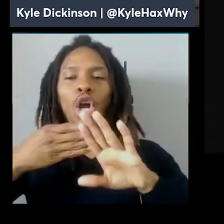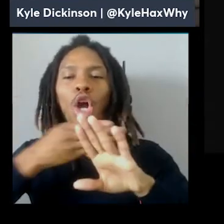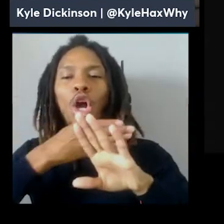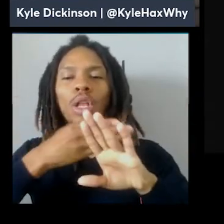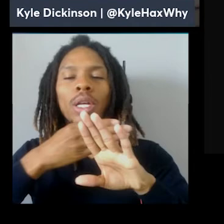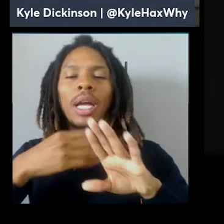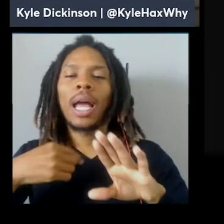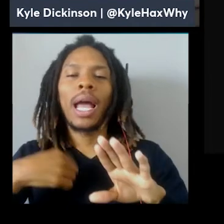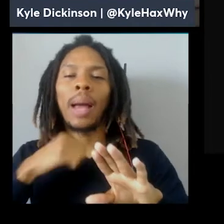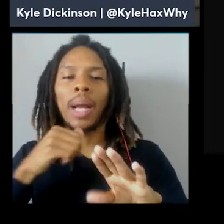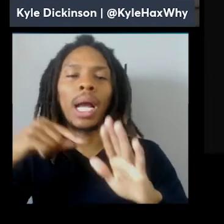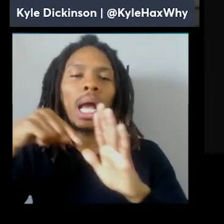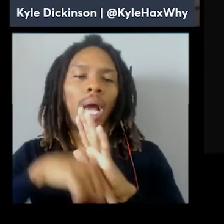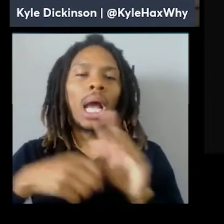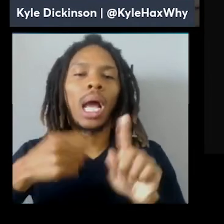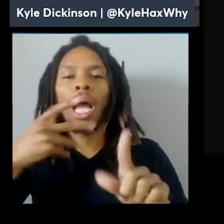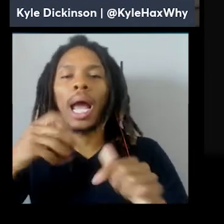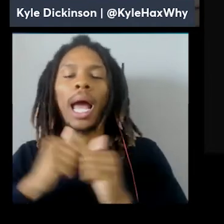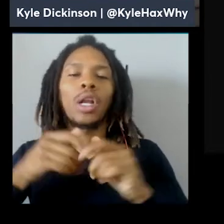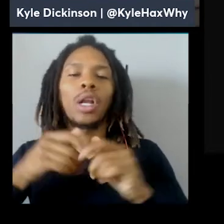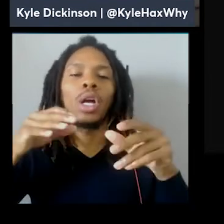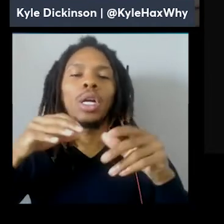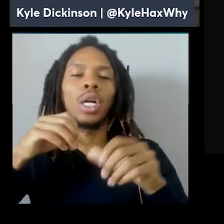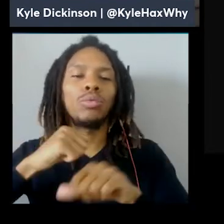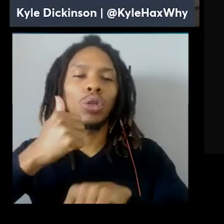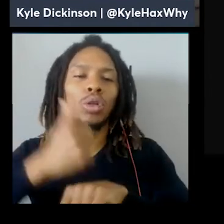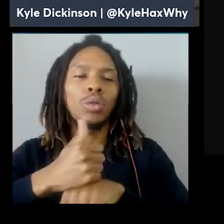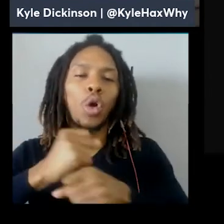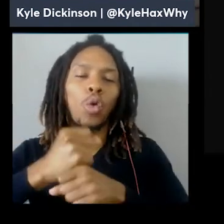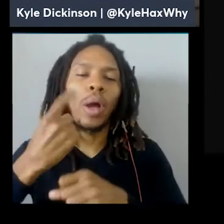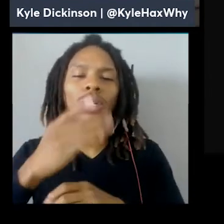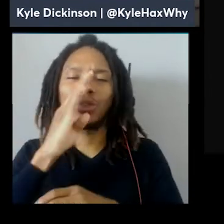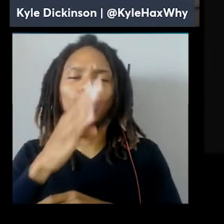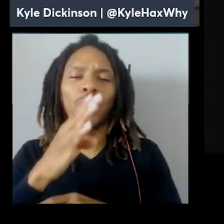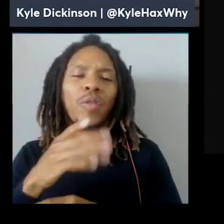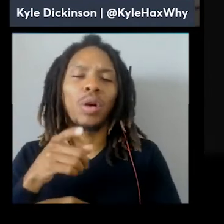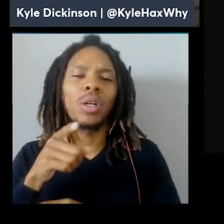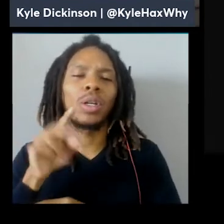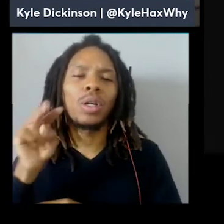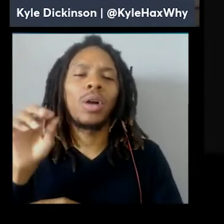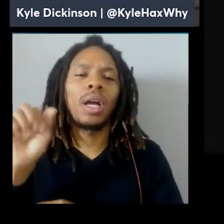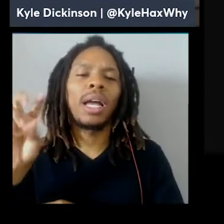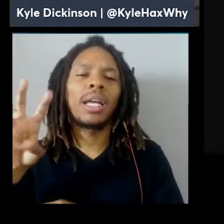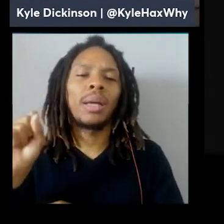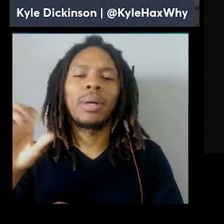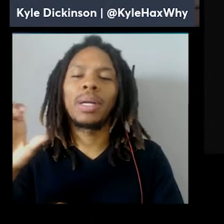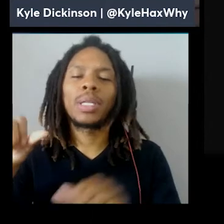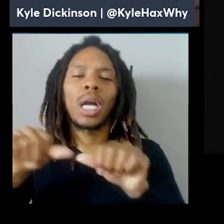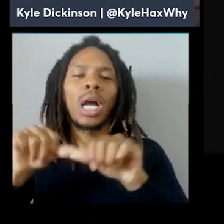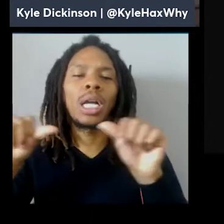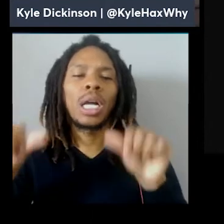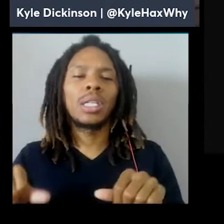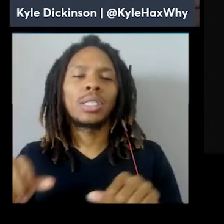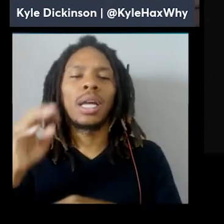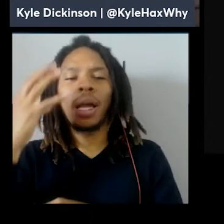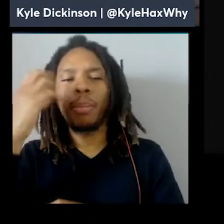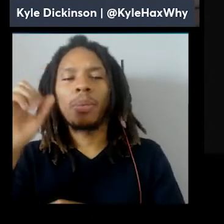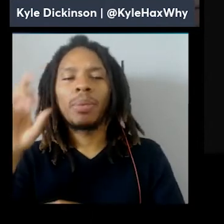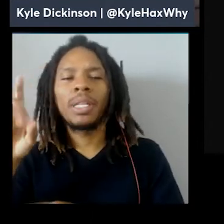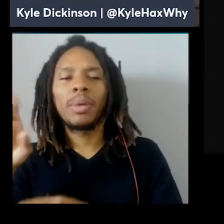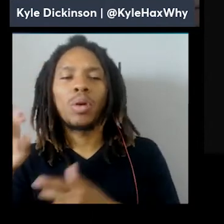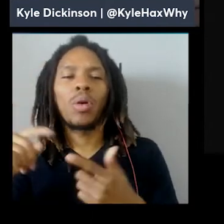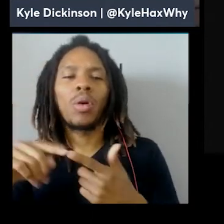into how to create one. It's pretty straightforward. You can go to the AWS console, the MemoryDB or ElastiCache